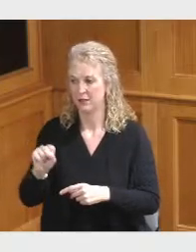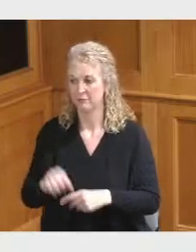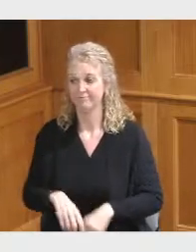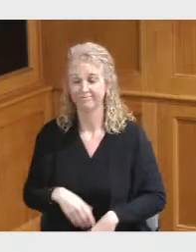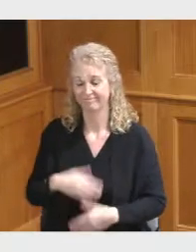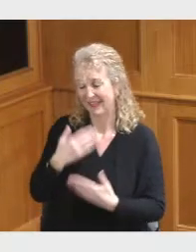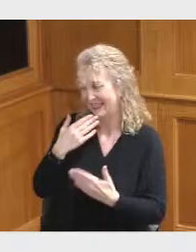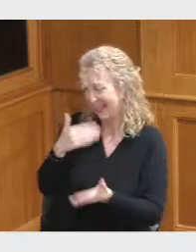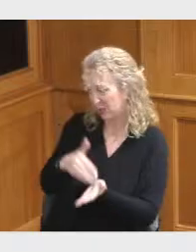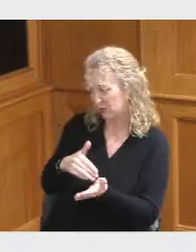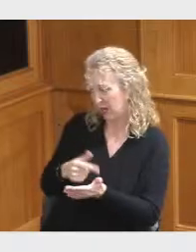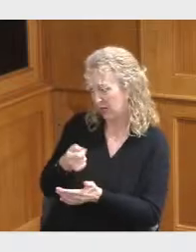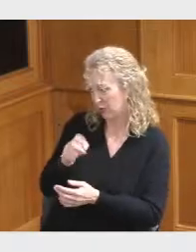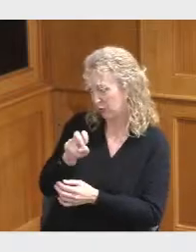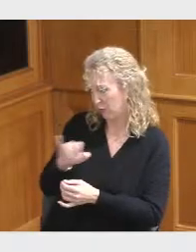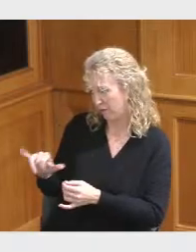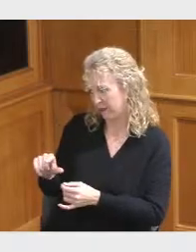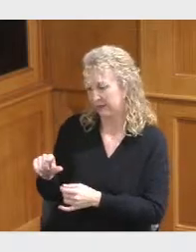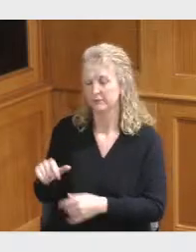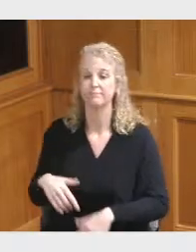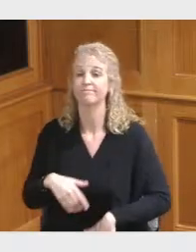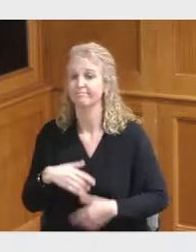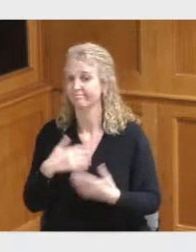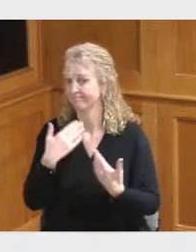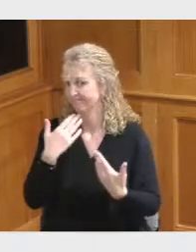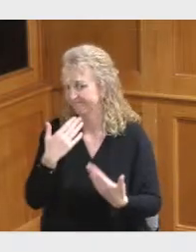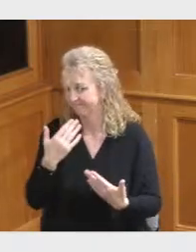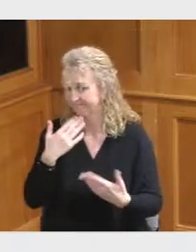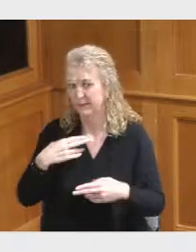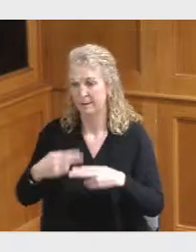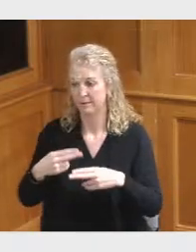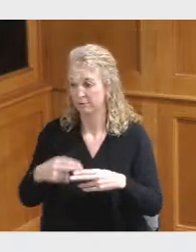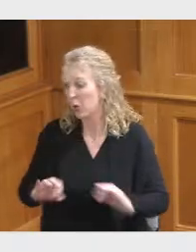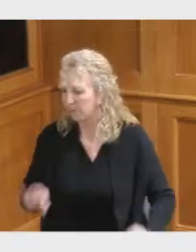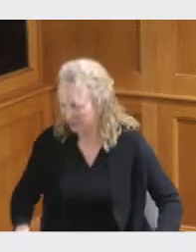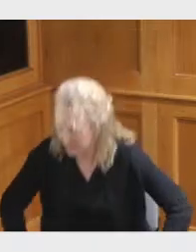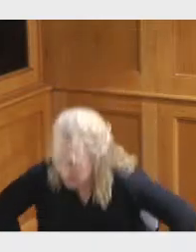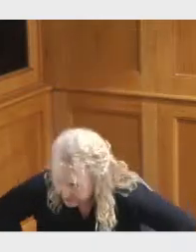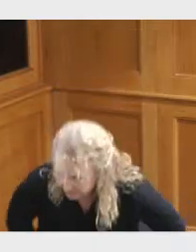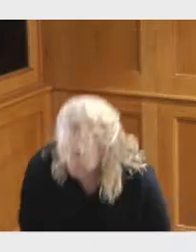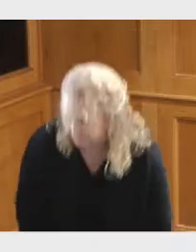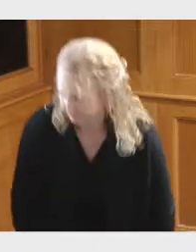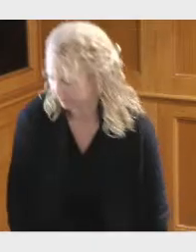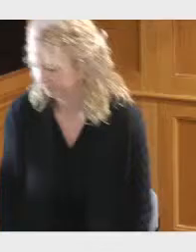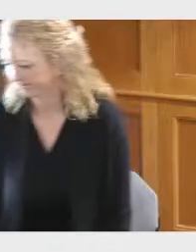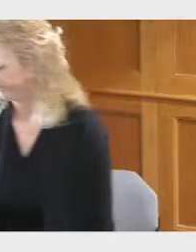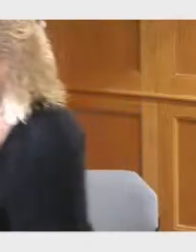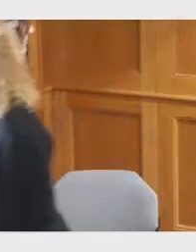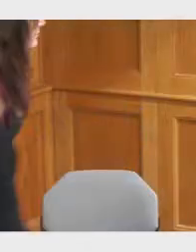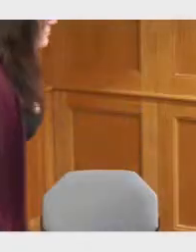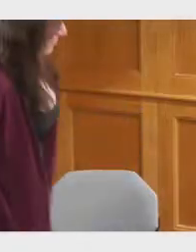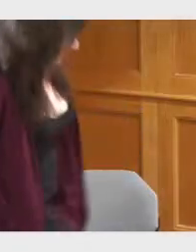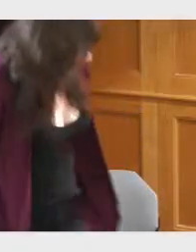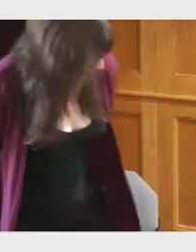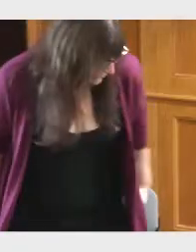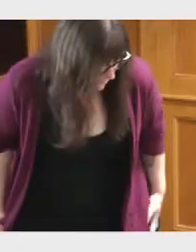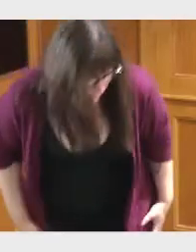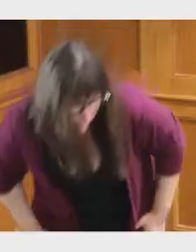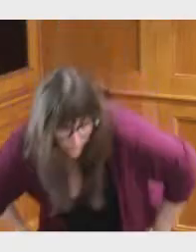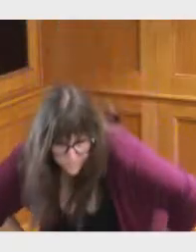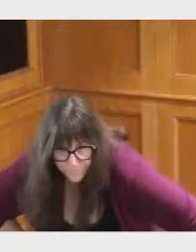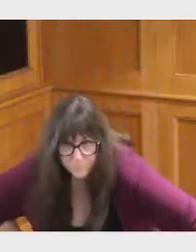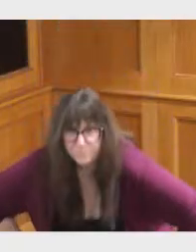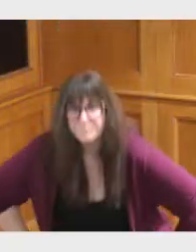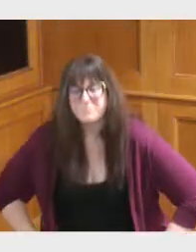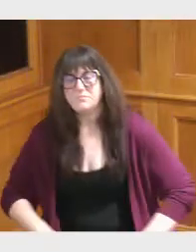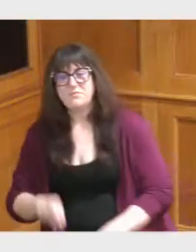Thank you, Dr. Govil. Thank you, everyone, for having us here today. My name is Matt Niles. I'm the Executive Vice President and Chief Clinical Officer at Network for Hope. Network